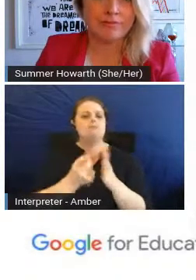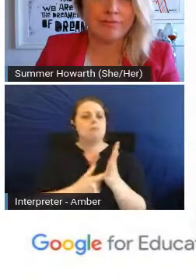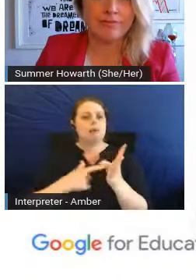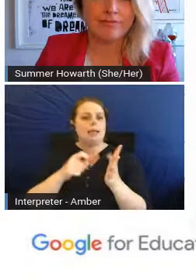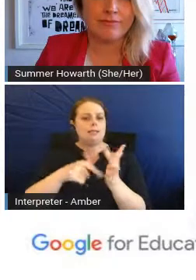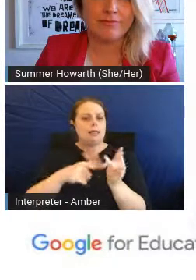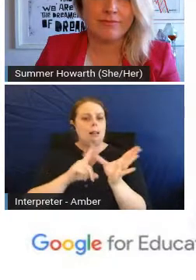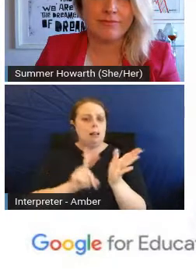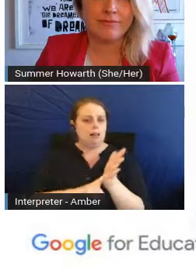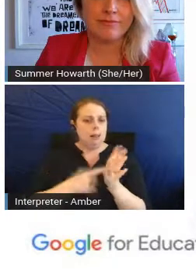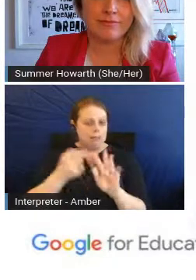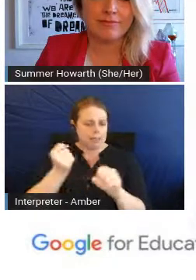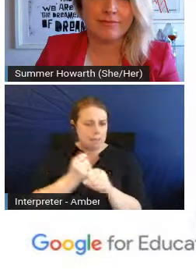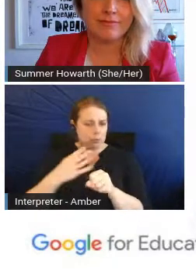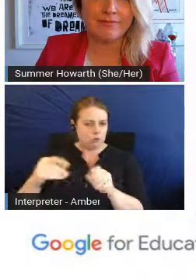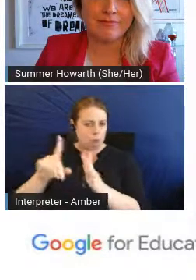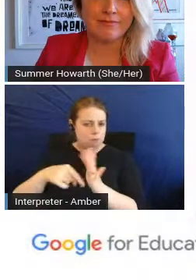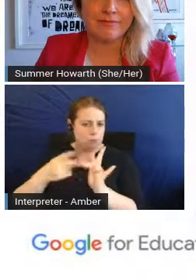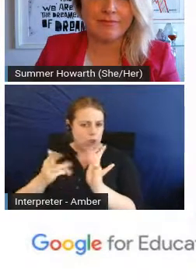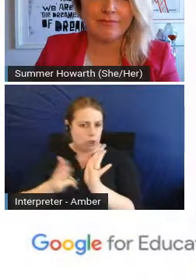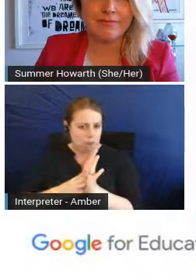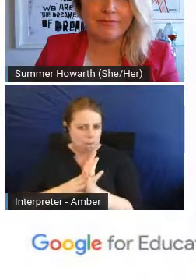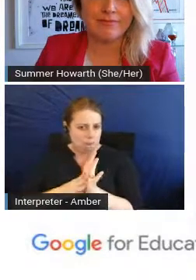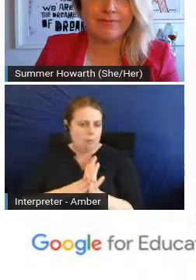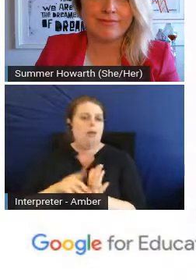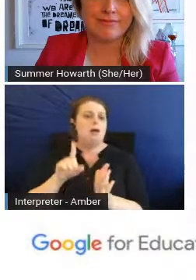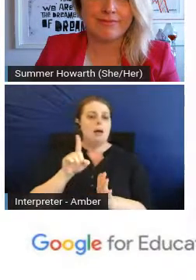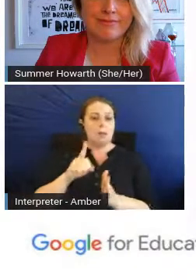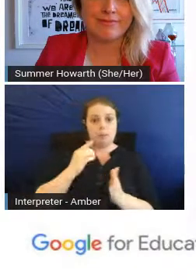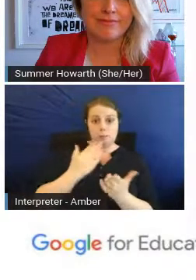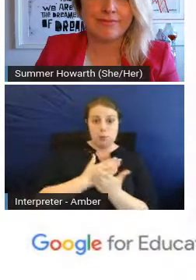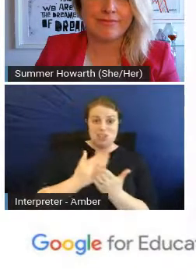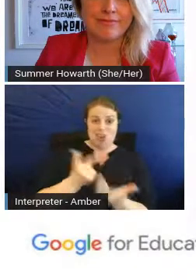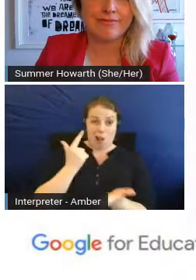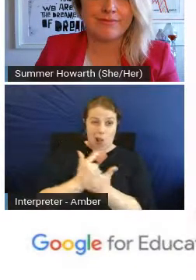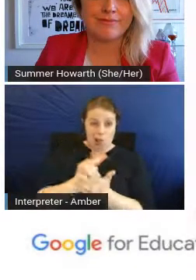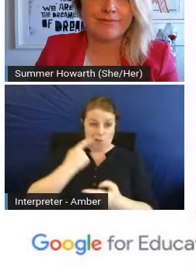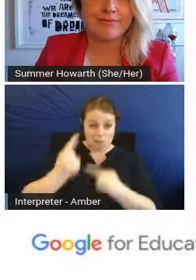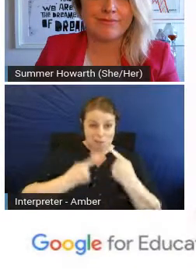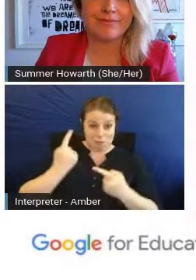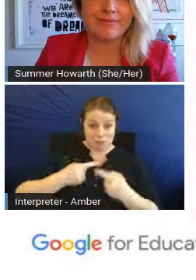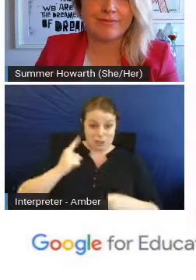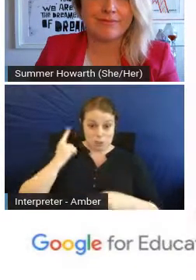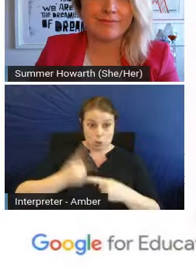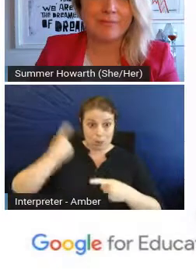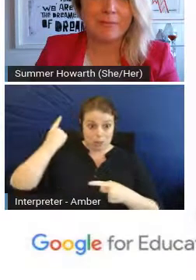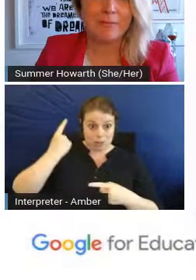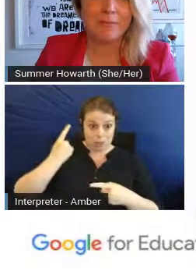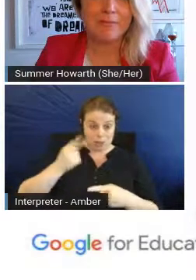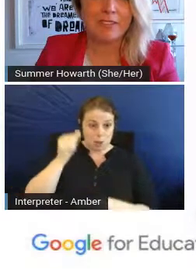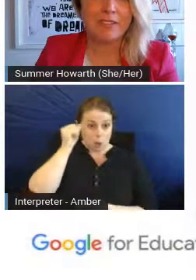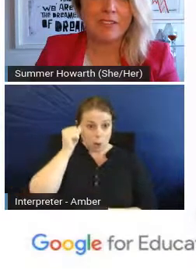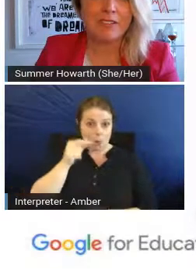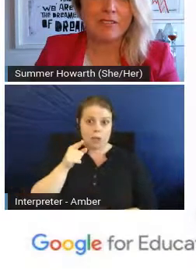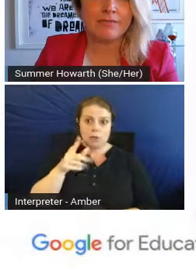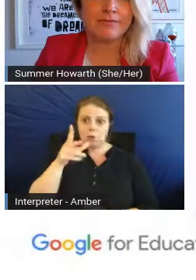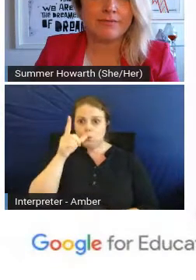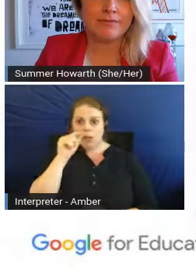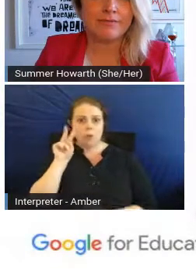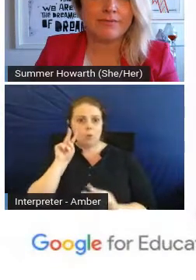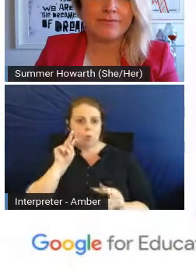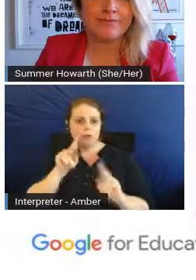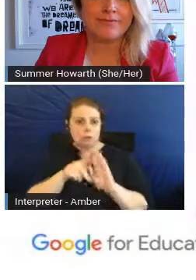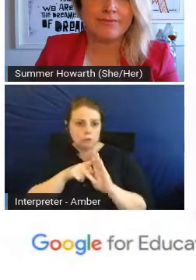But what I'm going to do is share quite a lot of content in a short period of time, knowing that you've got the video, but also we'll give you